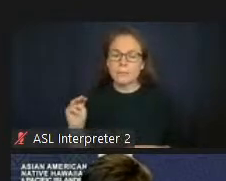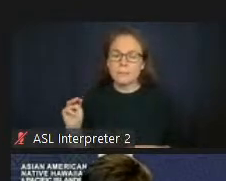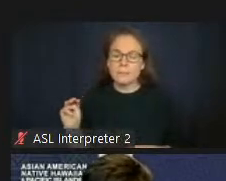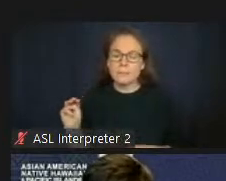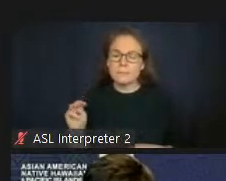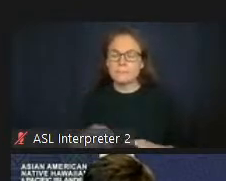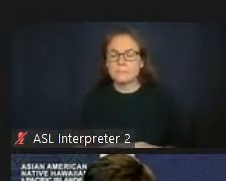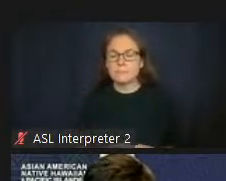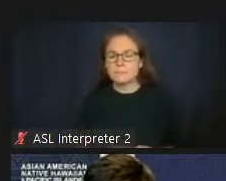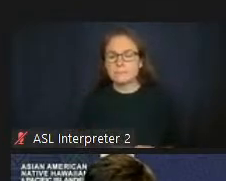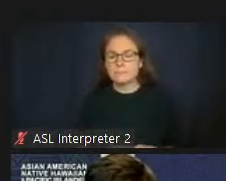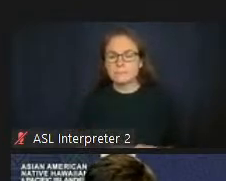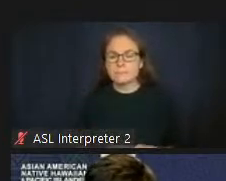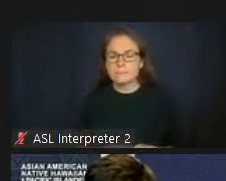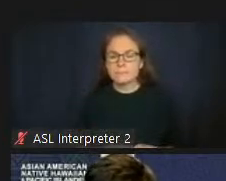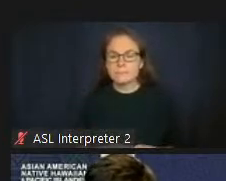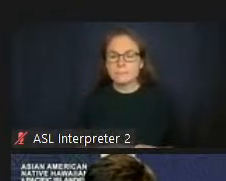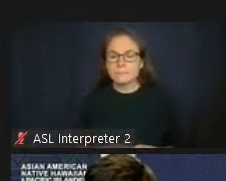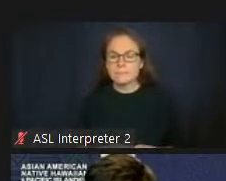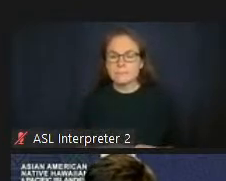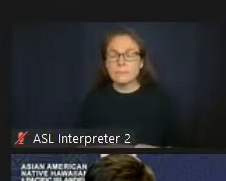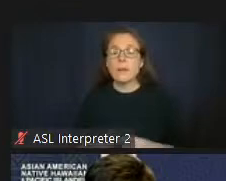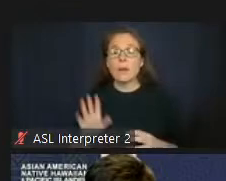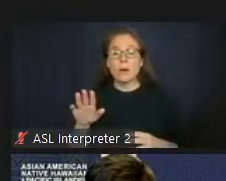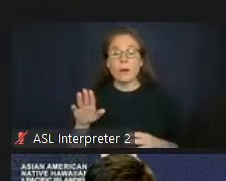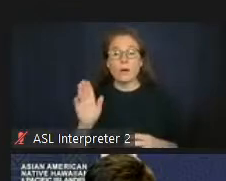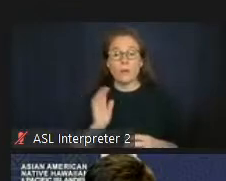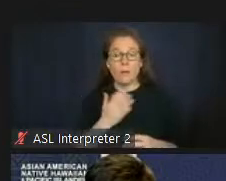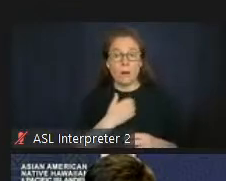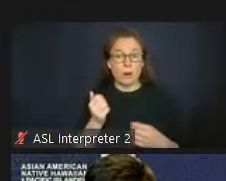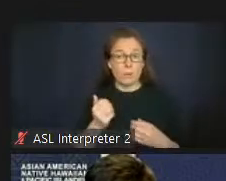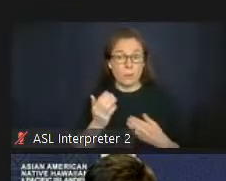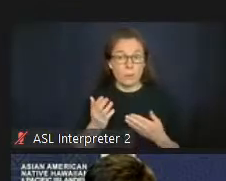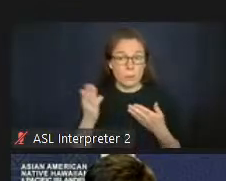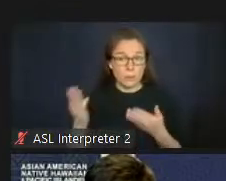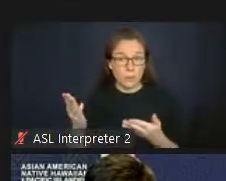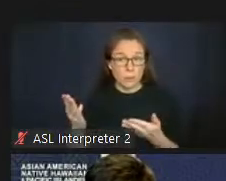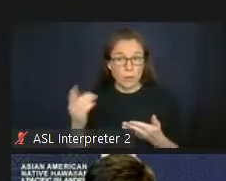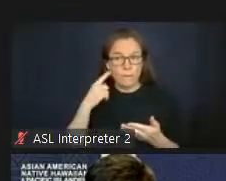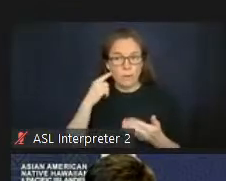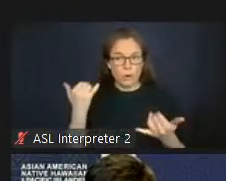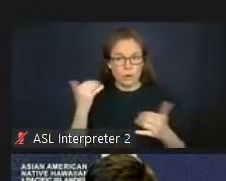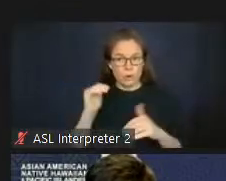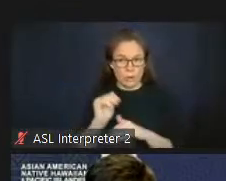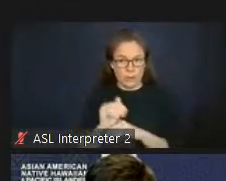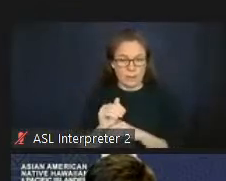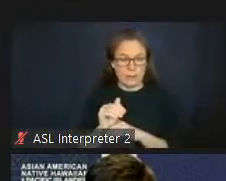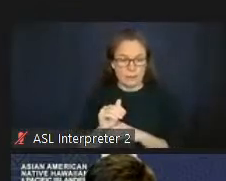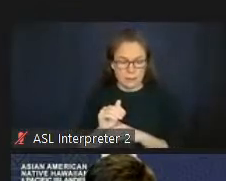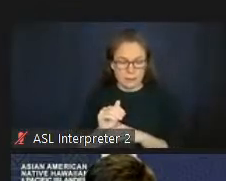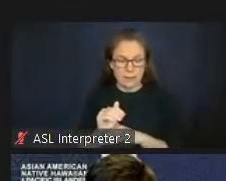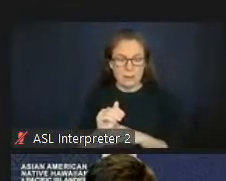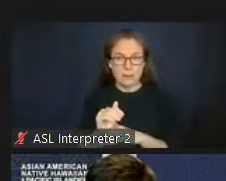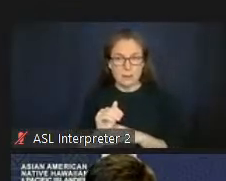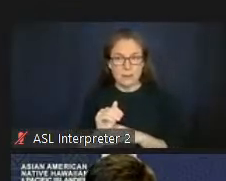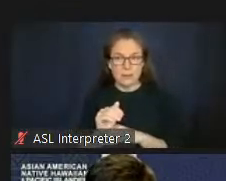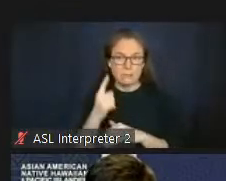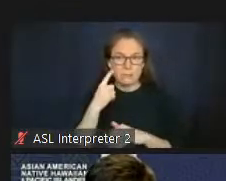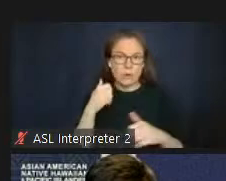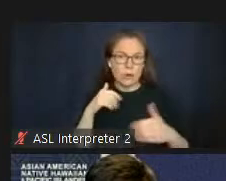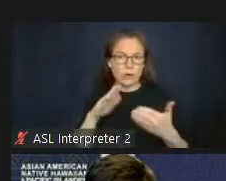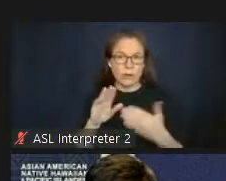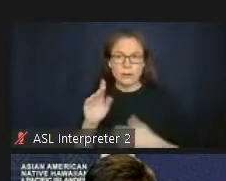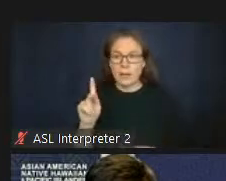And then as far as our proposal for tonight, to address Kaiser Road,